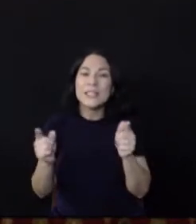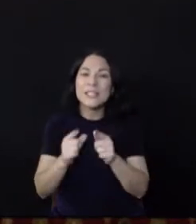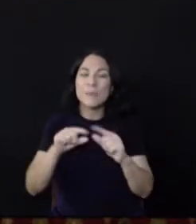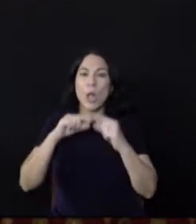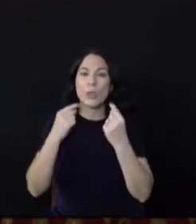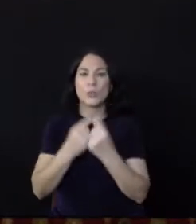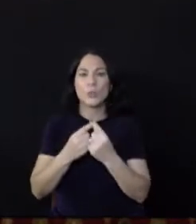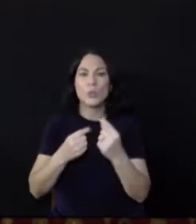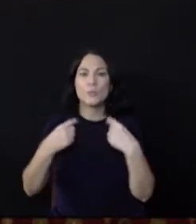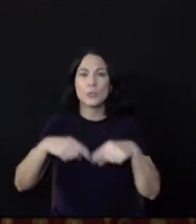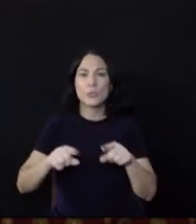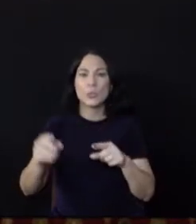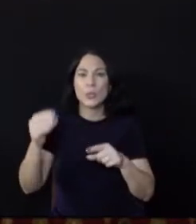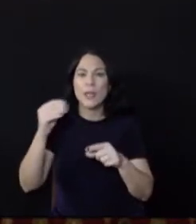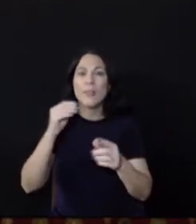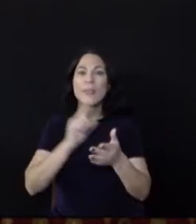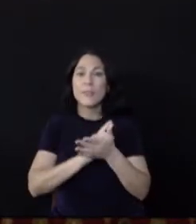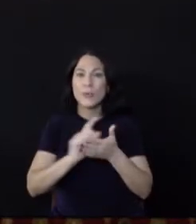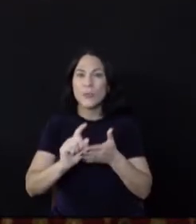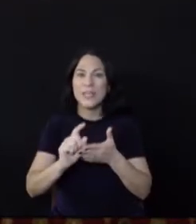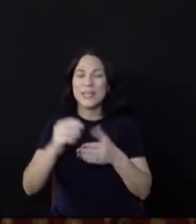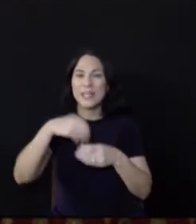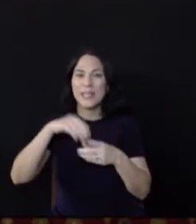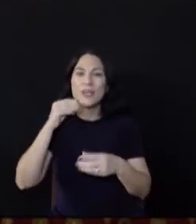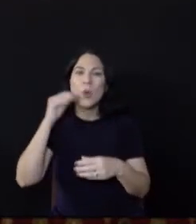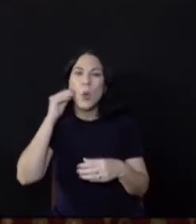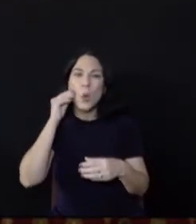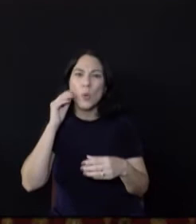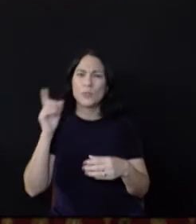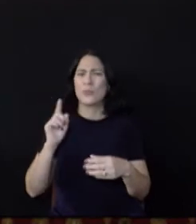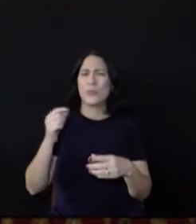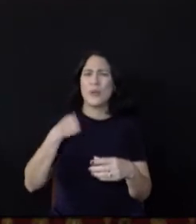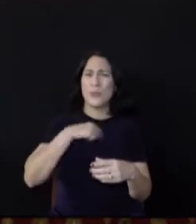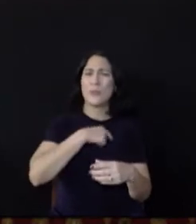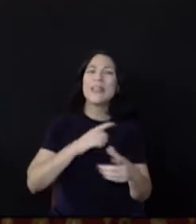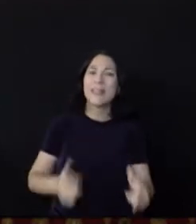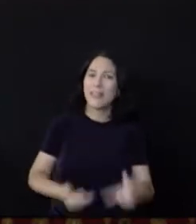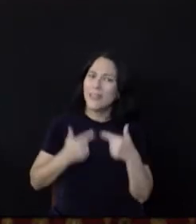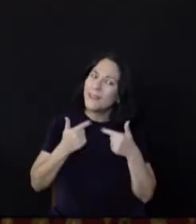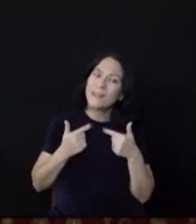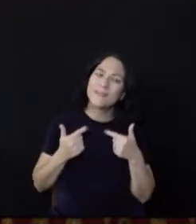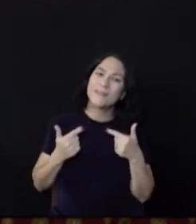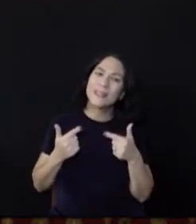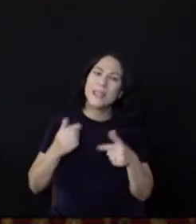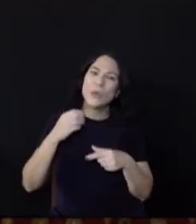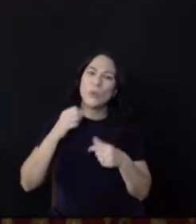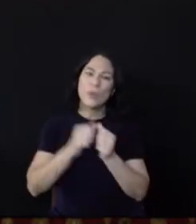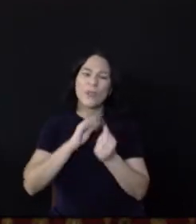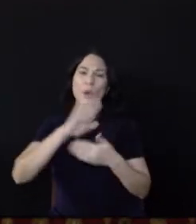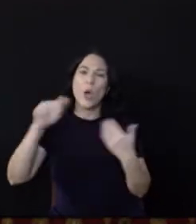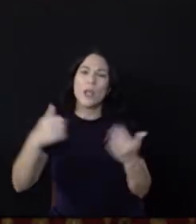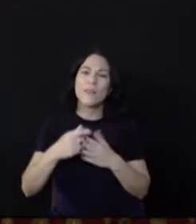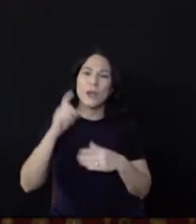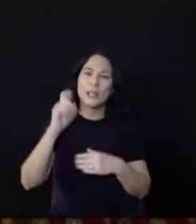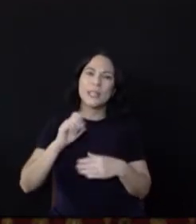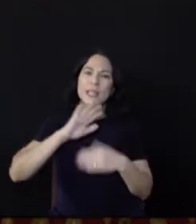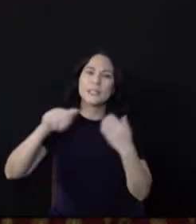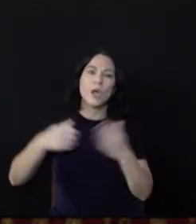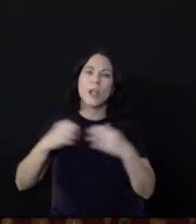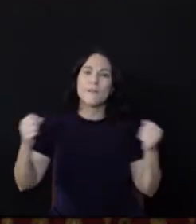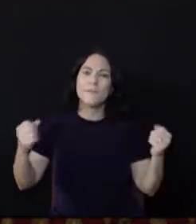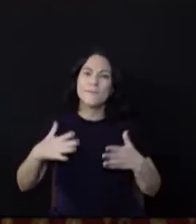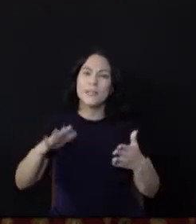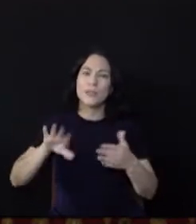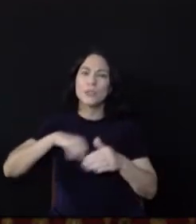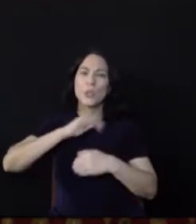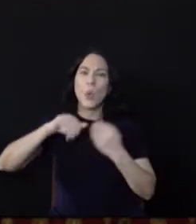our homes where life is being lived in the ups and downs with all of our needs, with all of our fears and failures and the